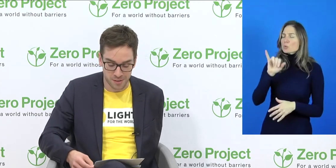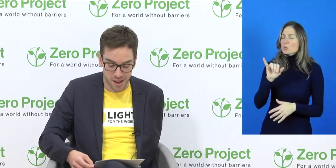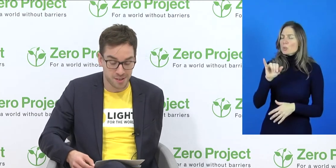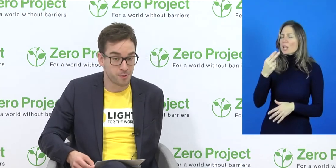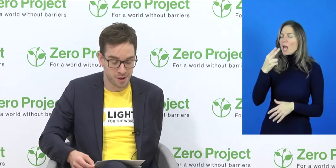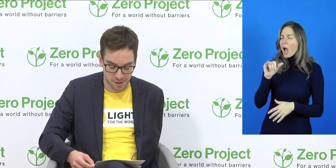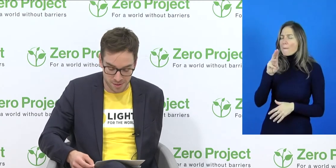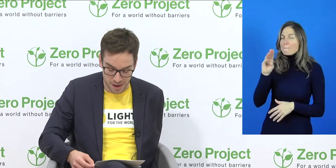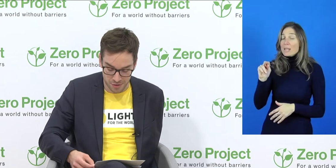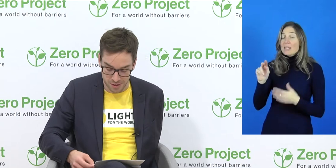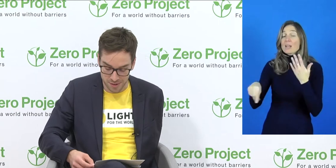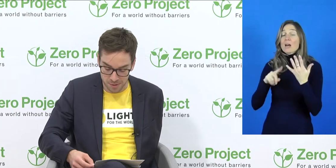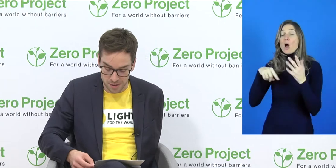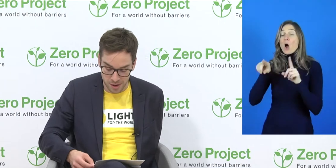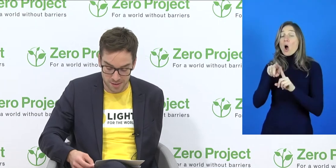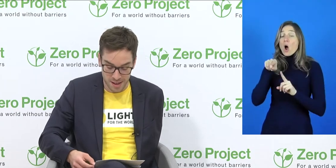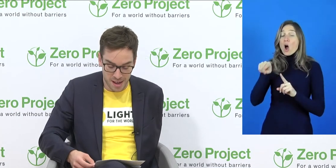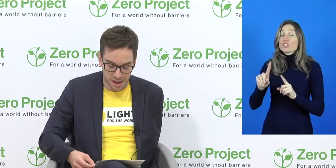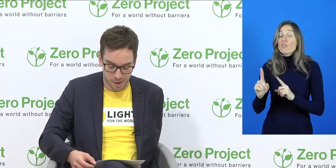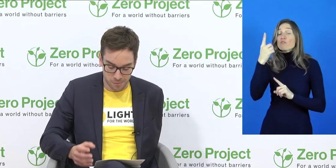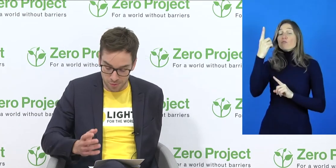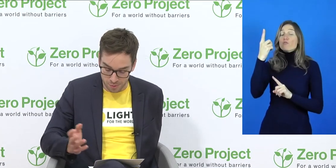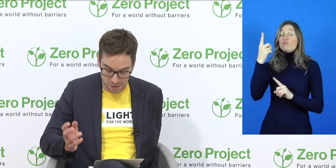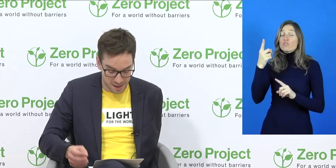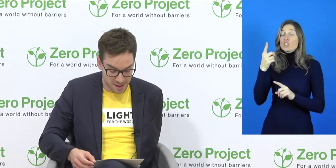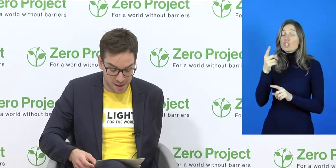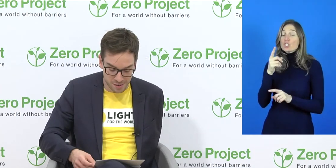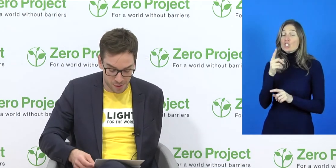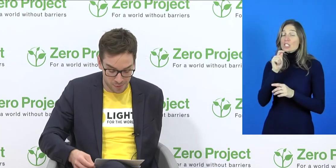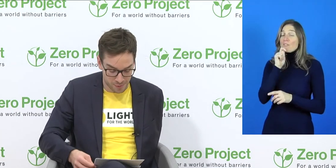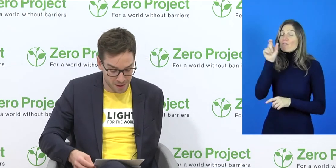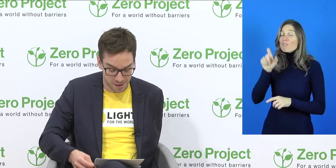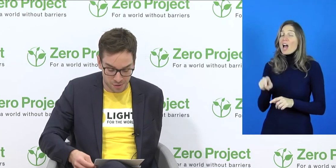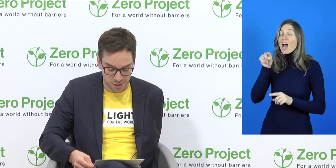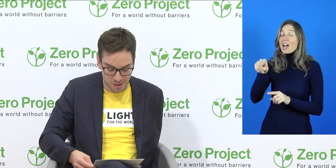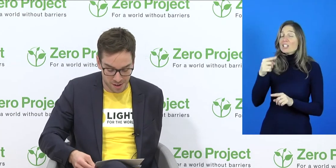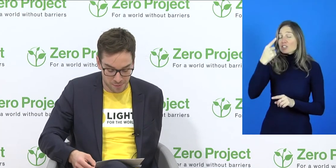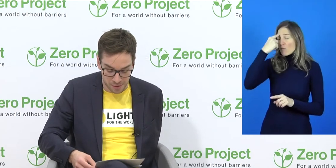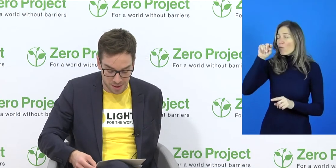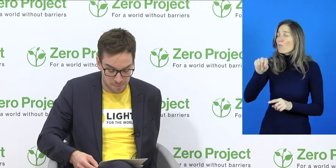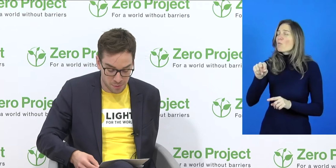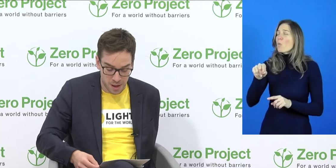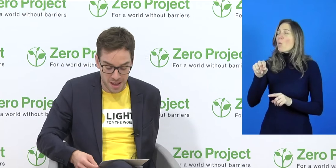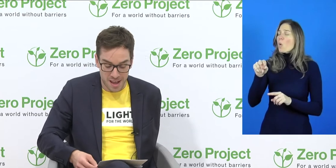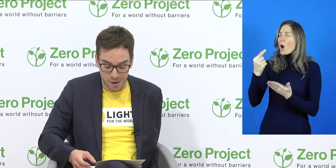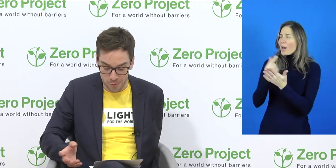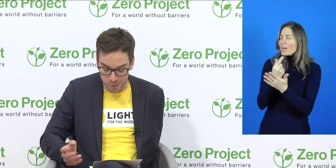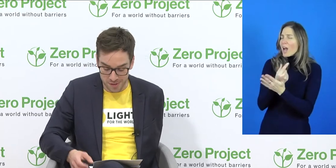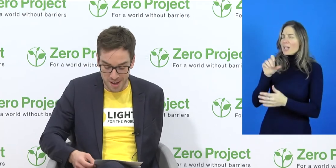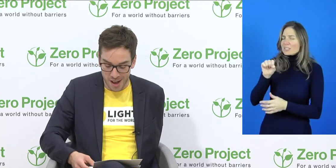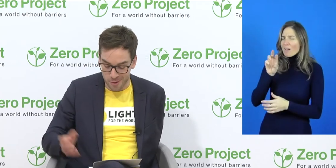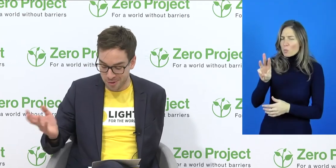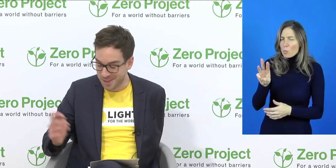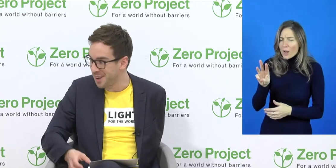special advisor for international disability rights, to Ghanaian software engineer Farida Betway, and of